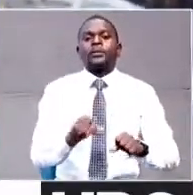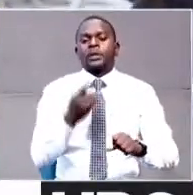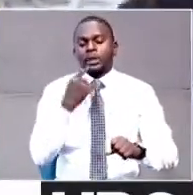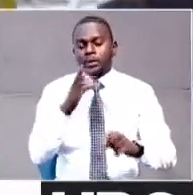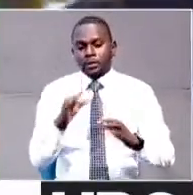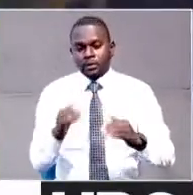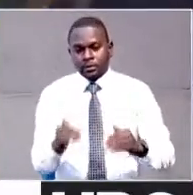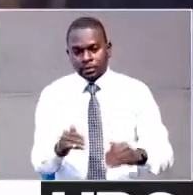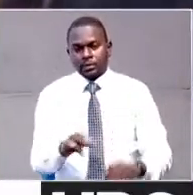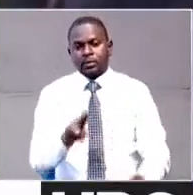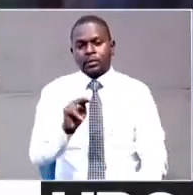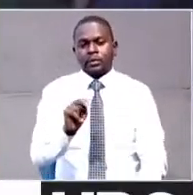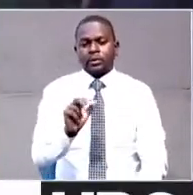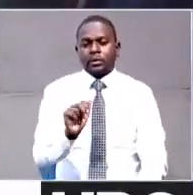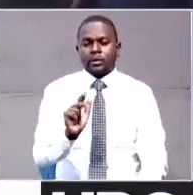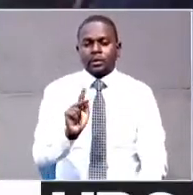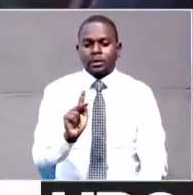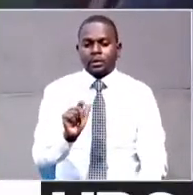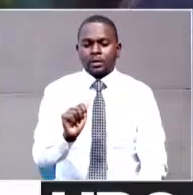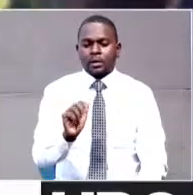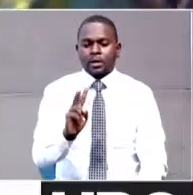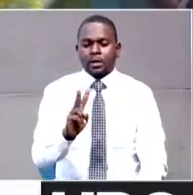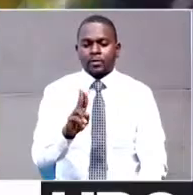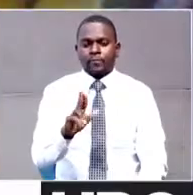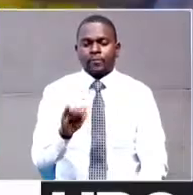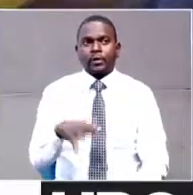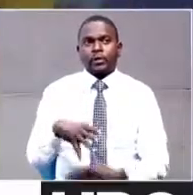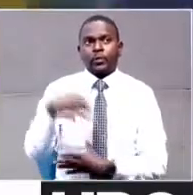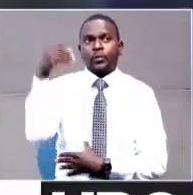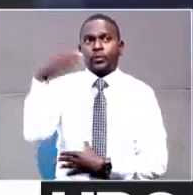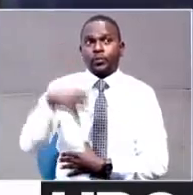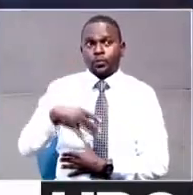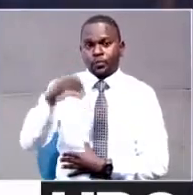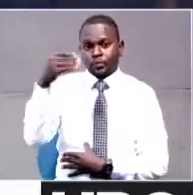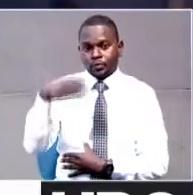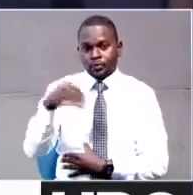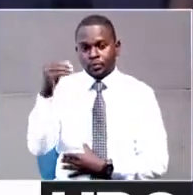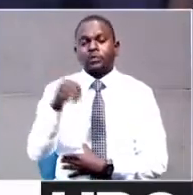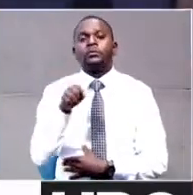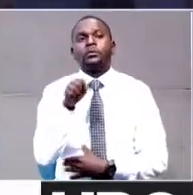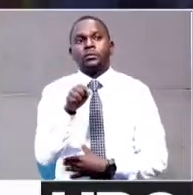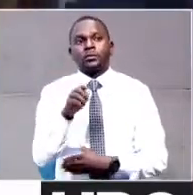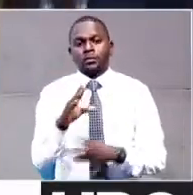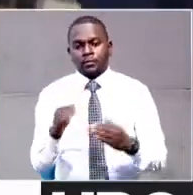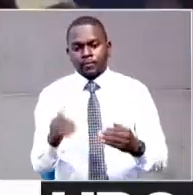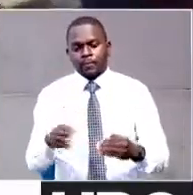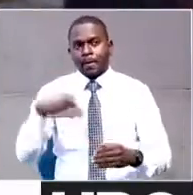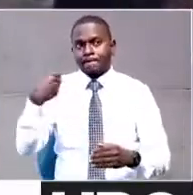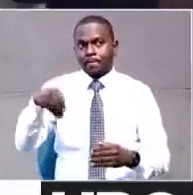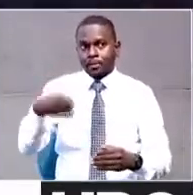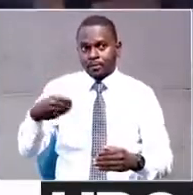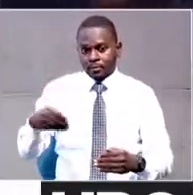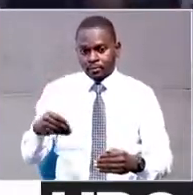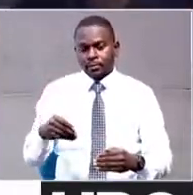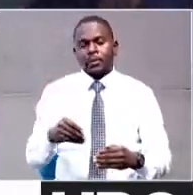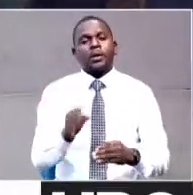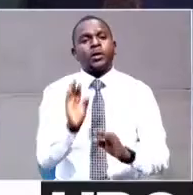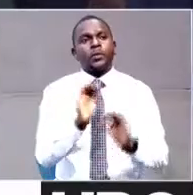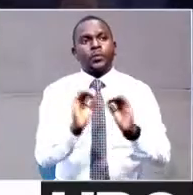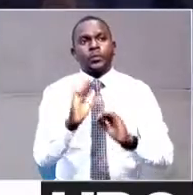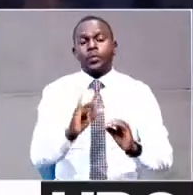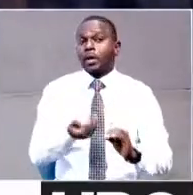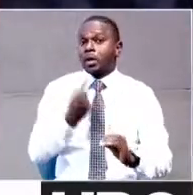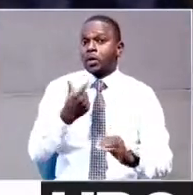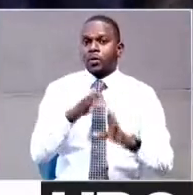says Nakavule Hospital is challenged with unstable electricity, breakdown of the X-ray machine, and scarcity of